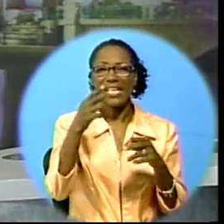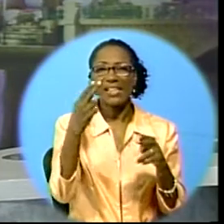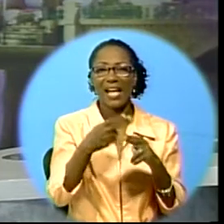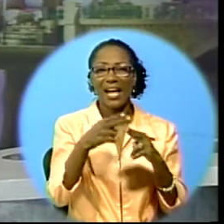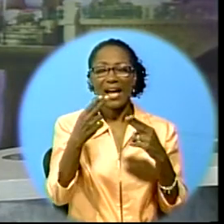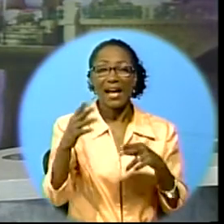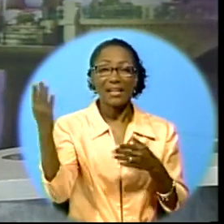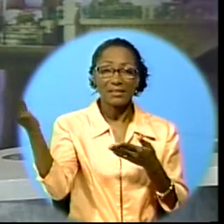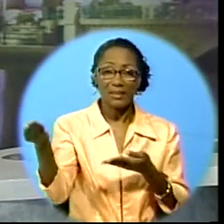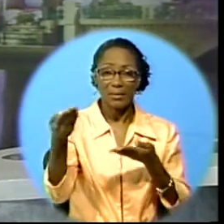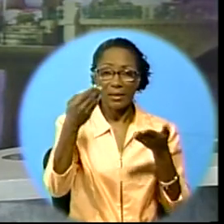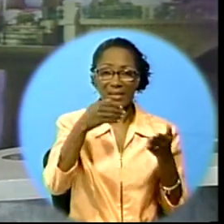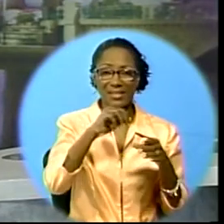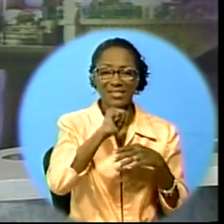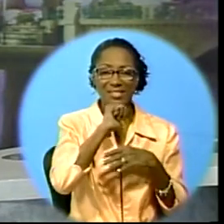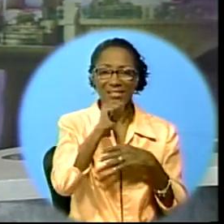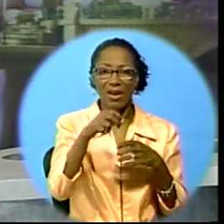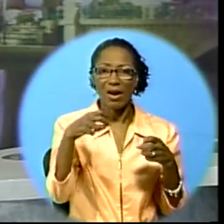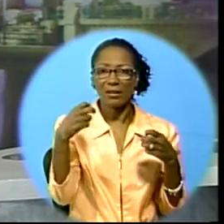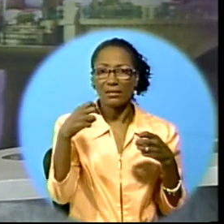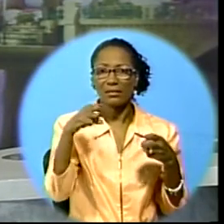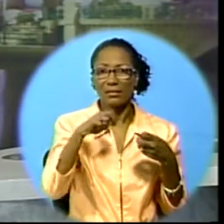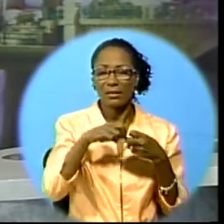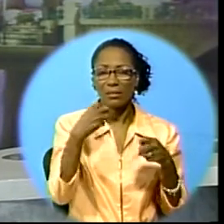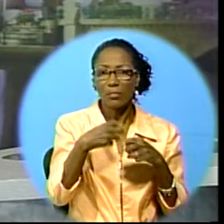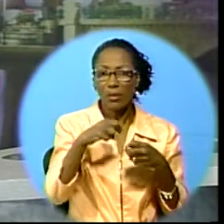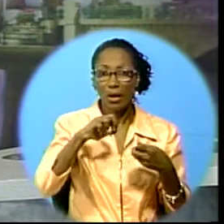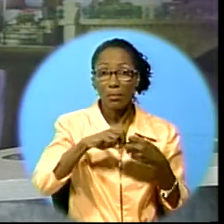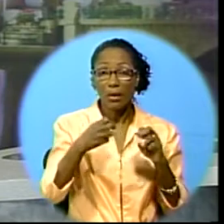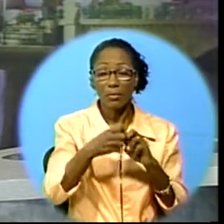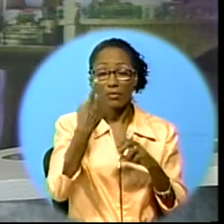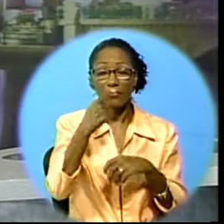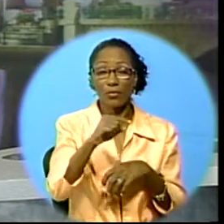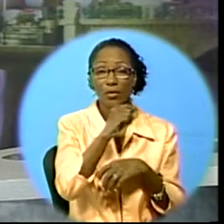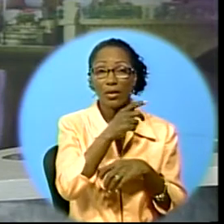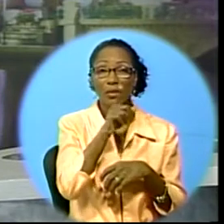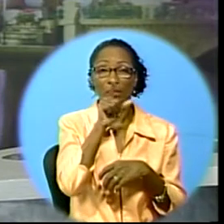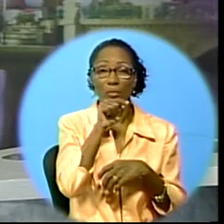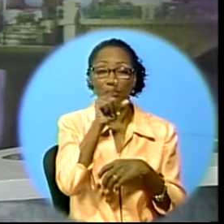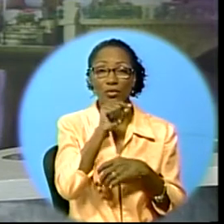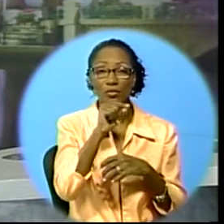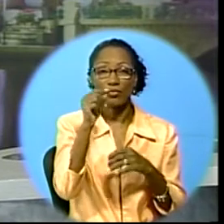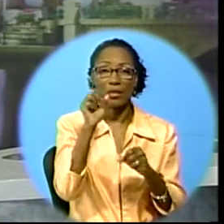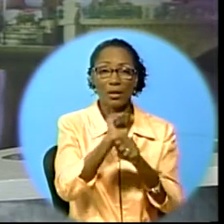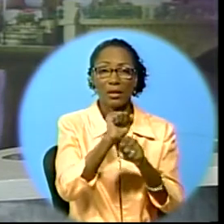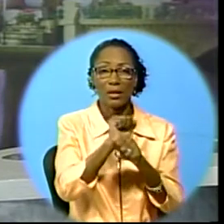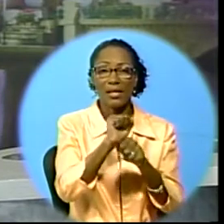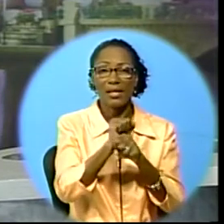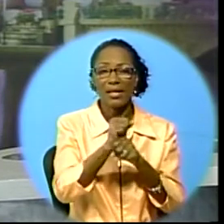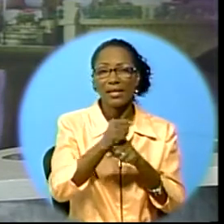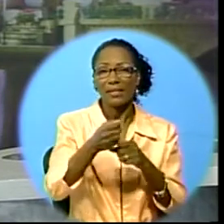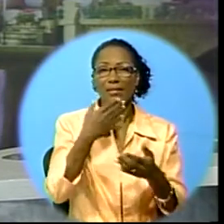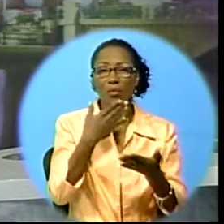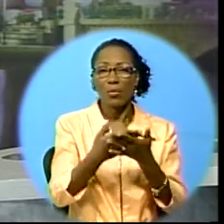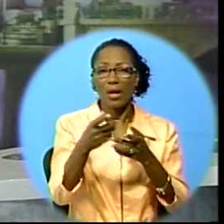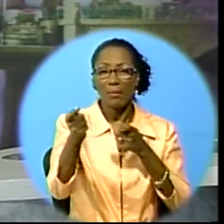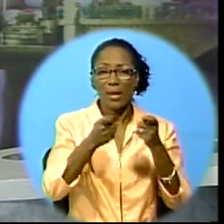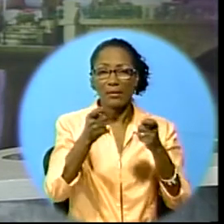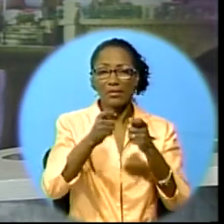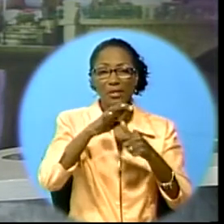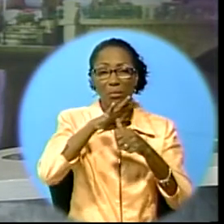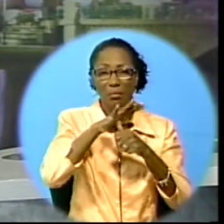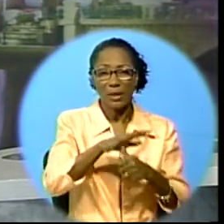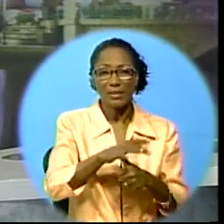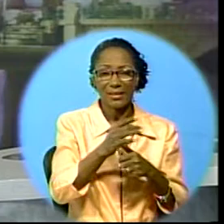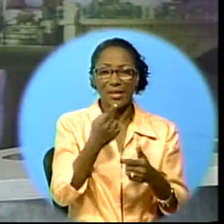local poultry industry. That's because, according to him, the situation is being properly managed. But he admits that the pressure of the